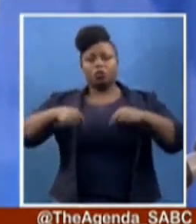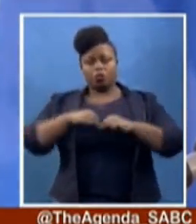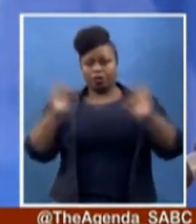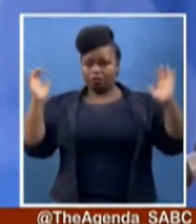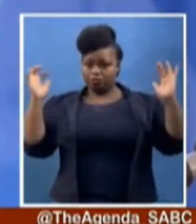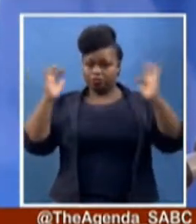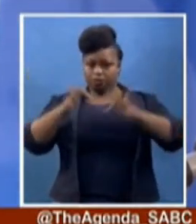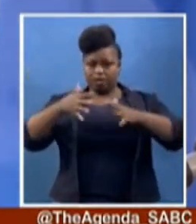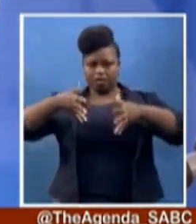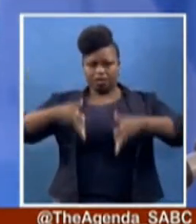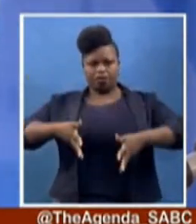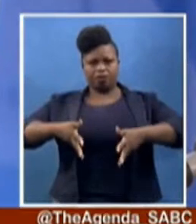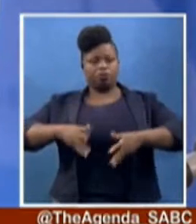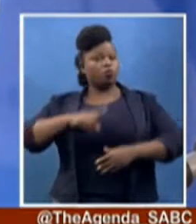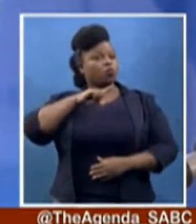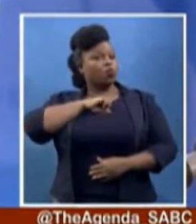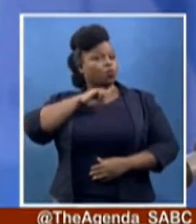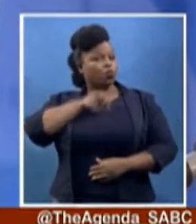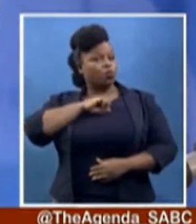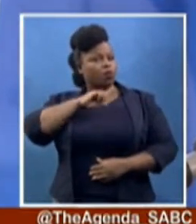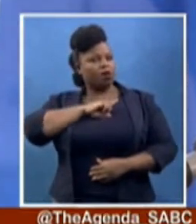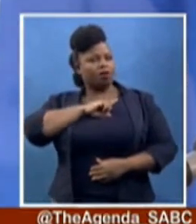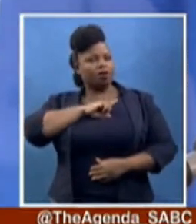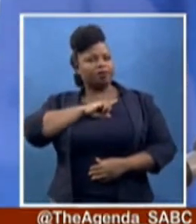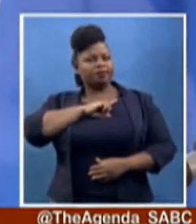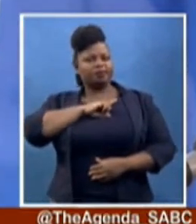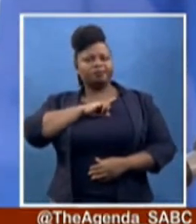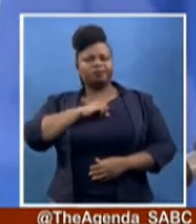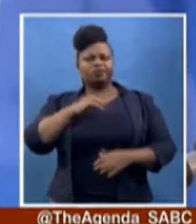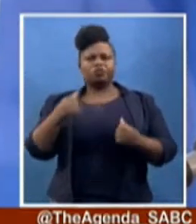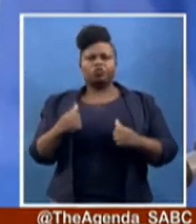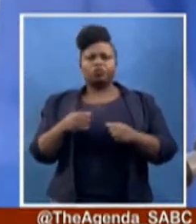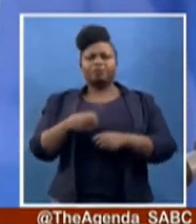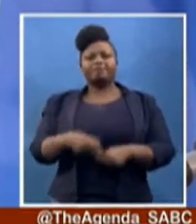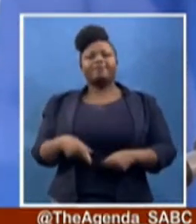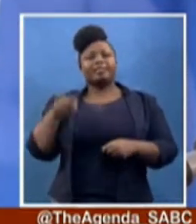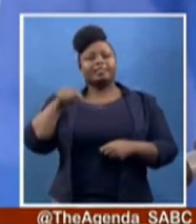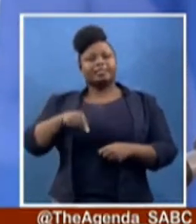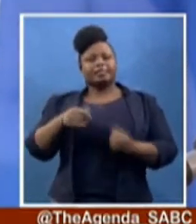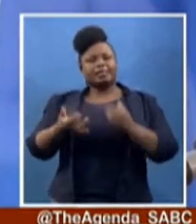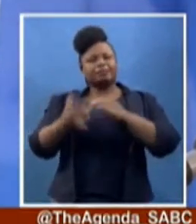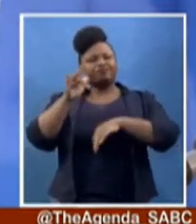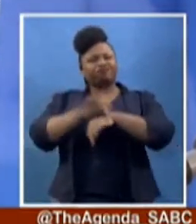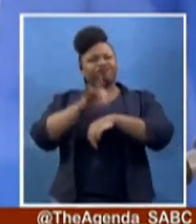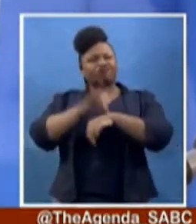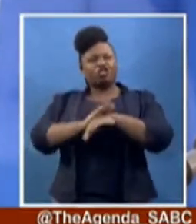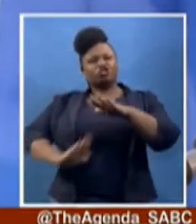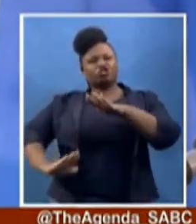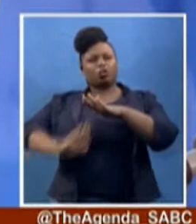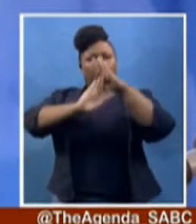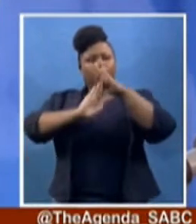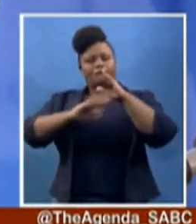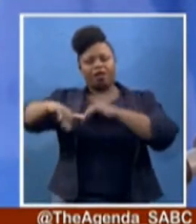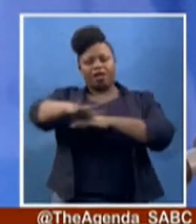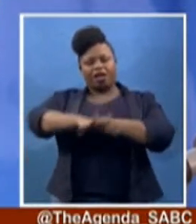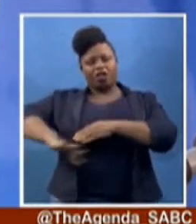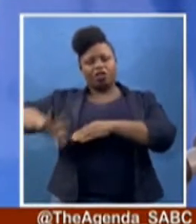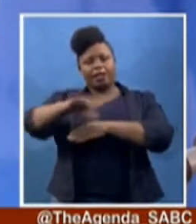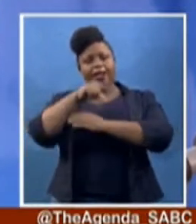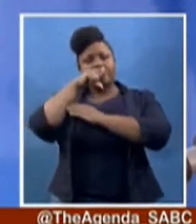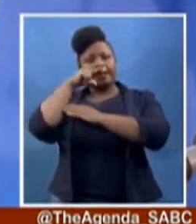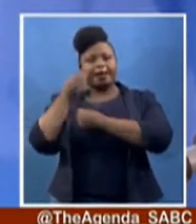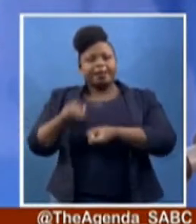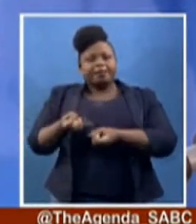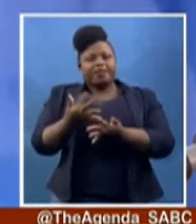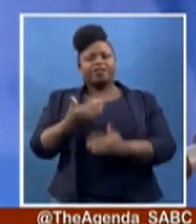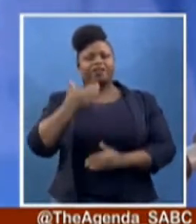open this state-of-art facility named after struggle hero Umam Charlotte Maxeke. Umama Charlotte Maxeke was